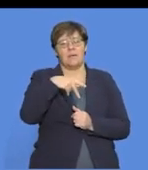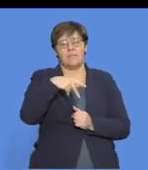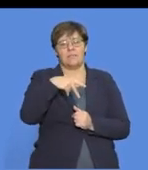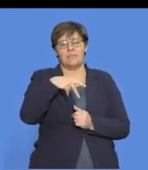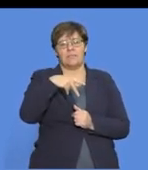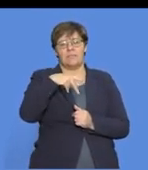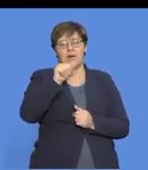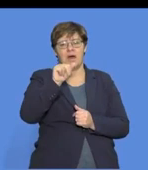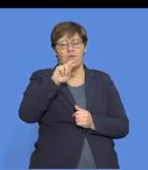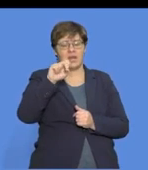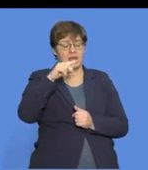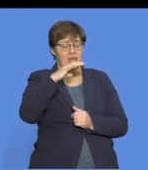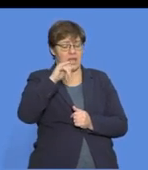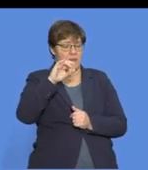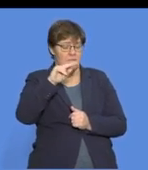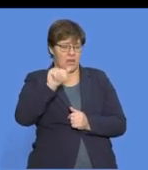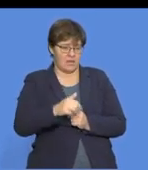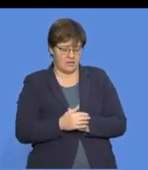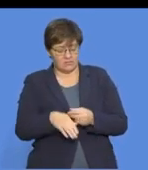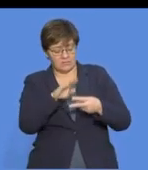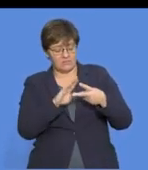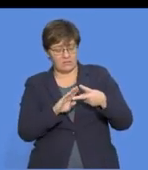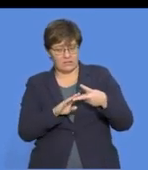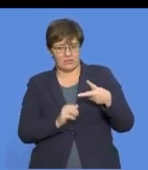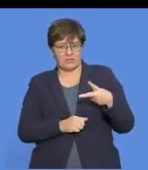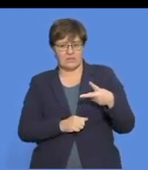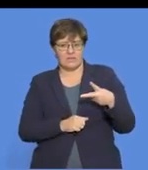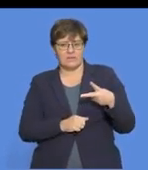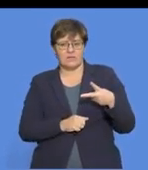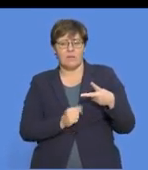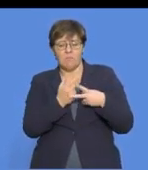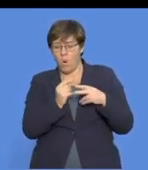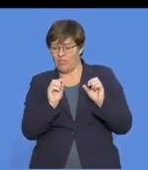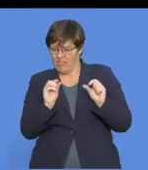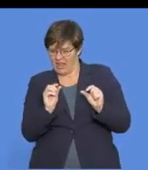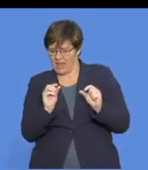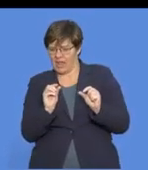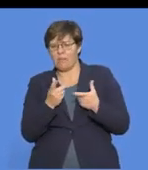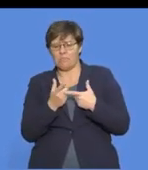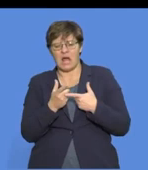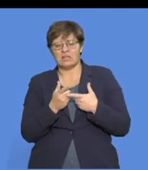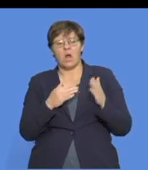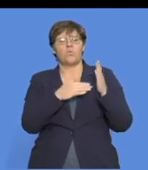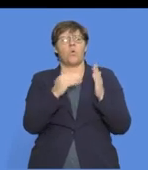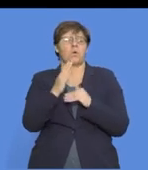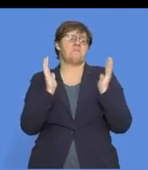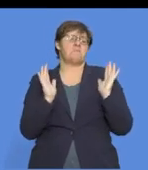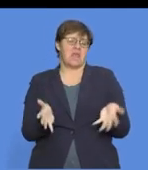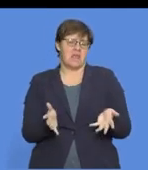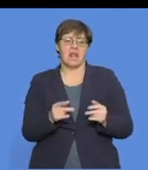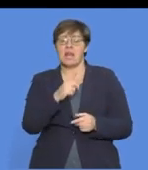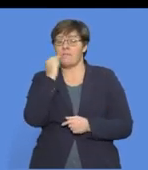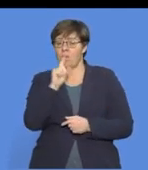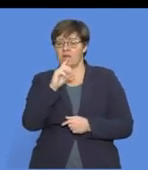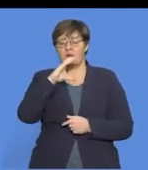cells, the walls are thickened, but only in the corners, so that would be Collenchyma. And if we